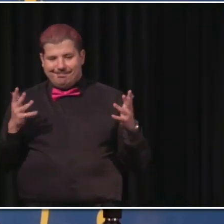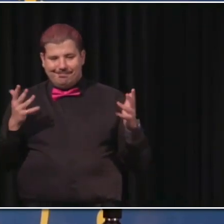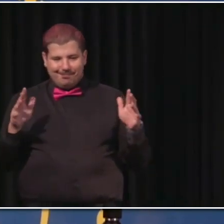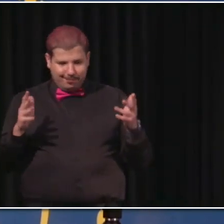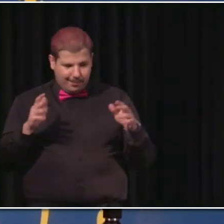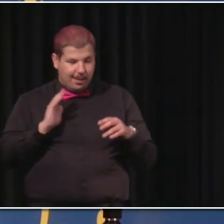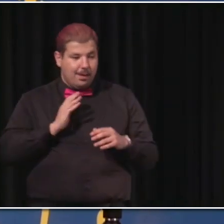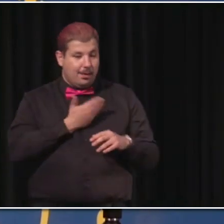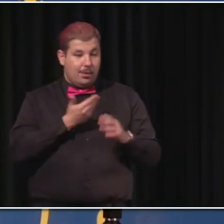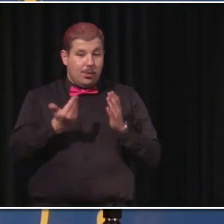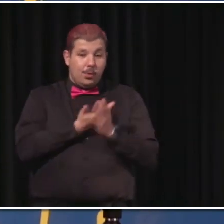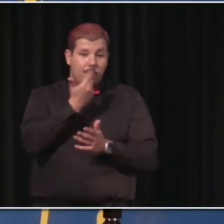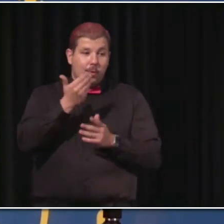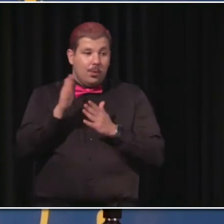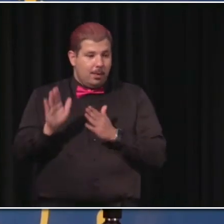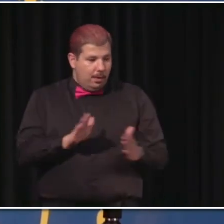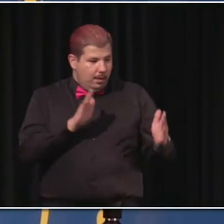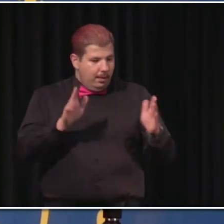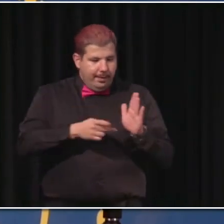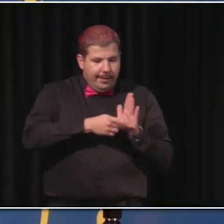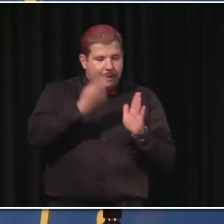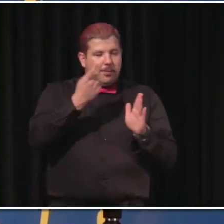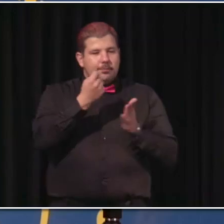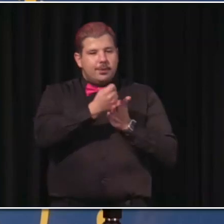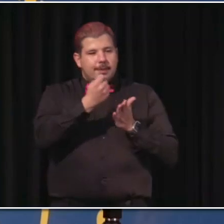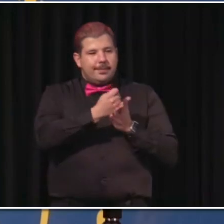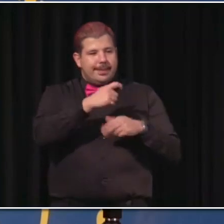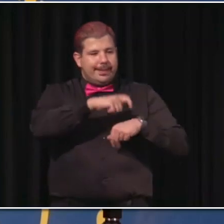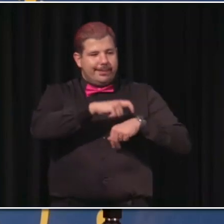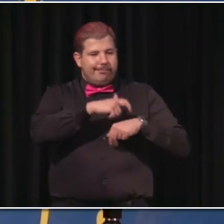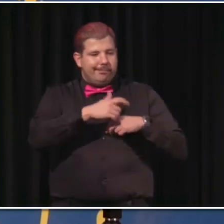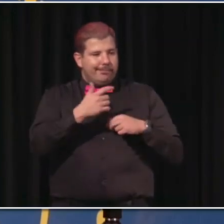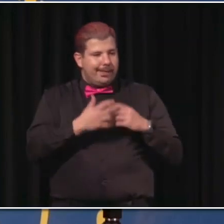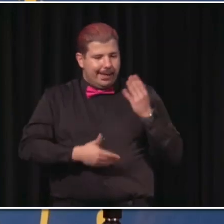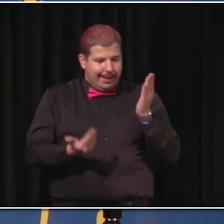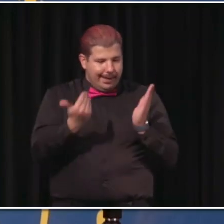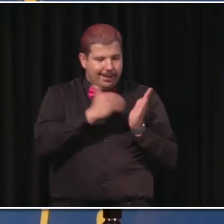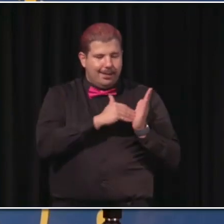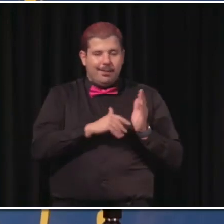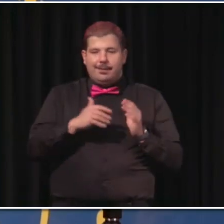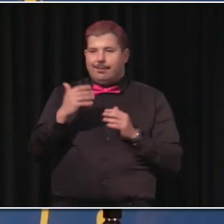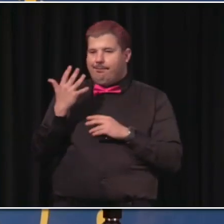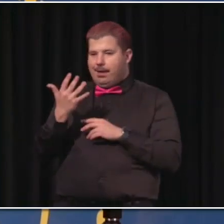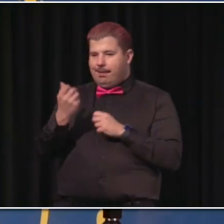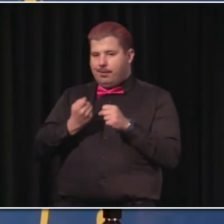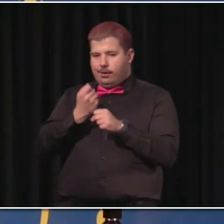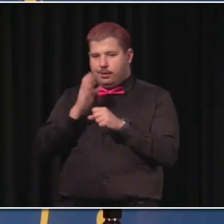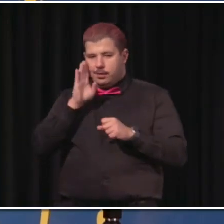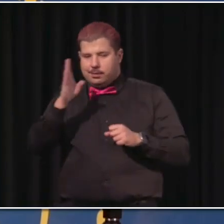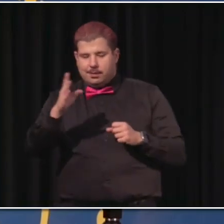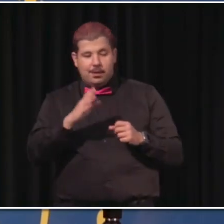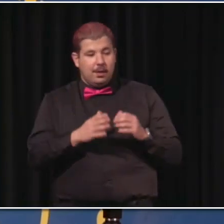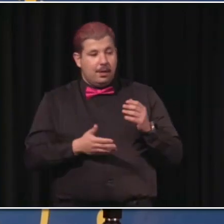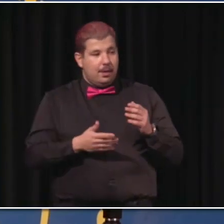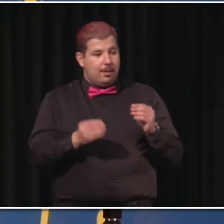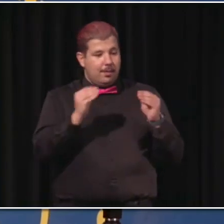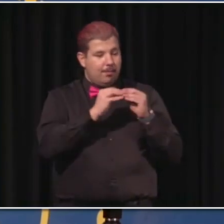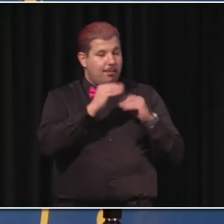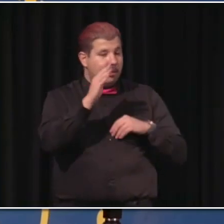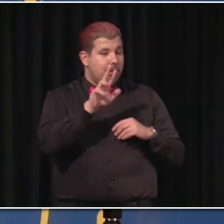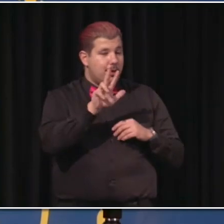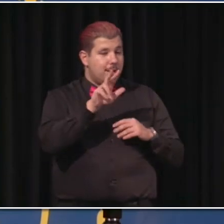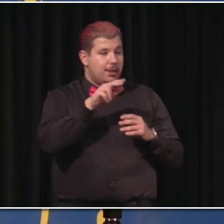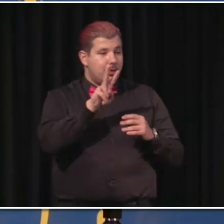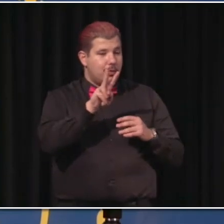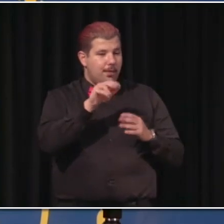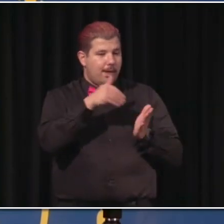Our new plan will double treatment slots again in 5 years to more than 32,000 openings for